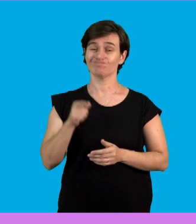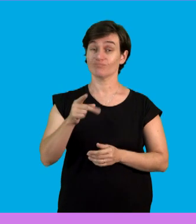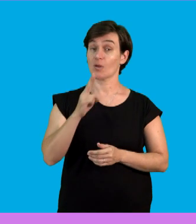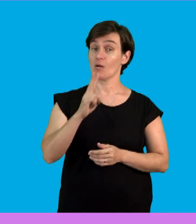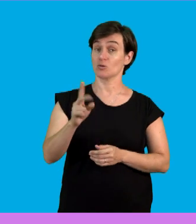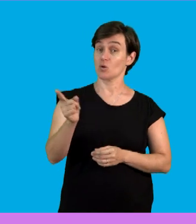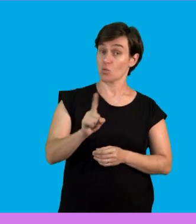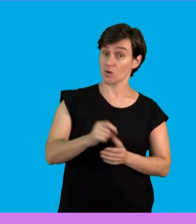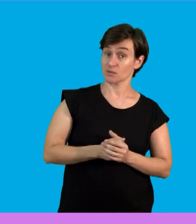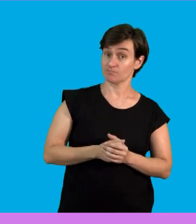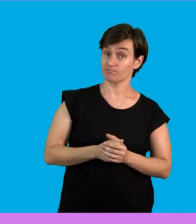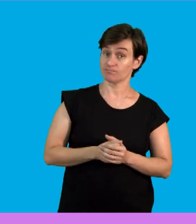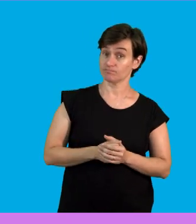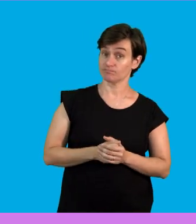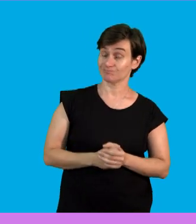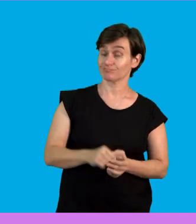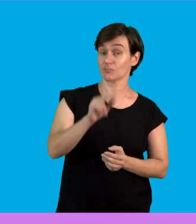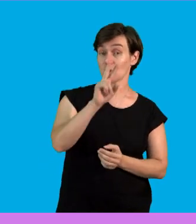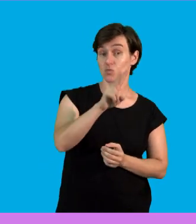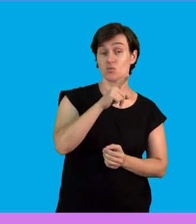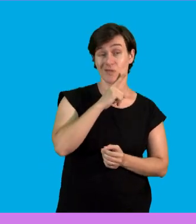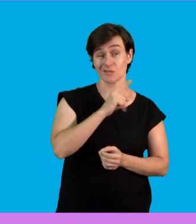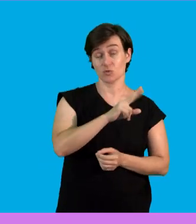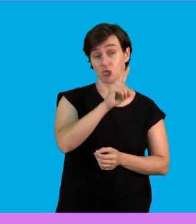And that is